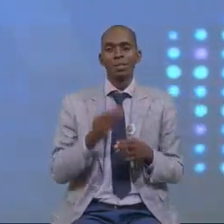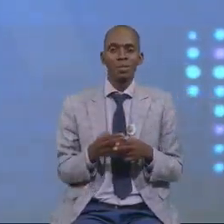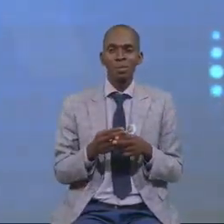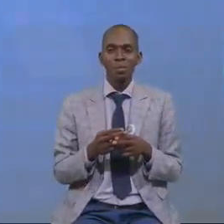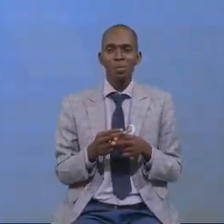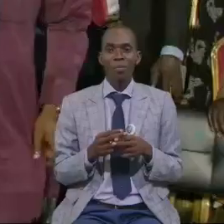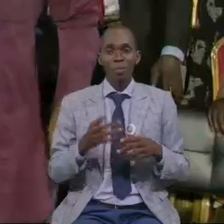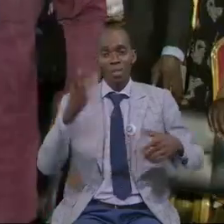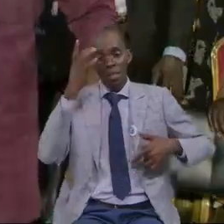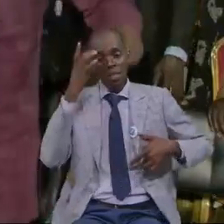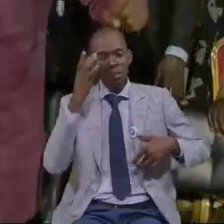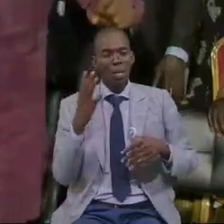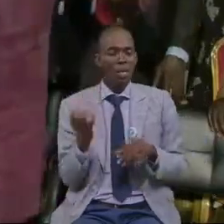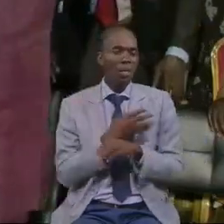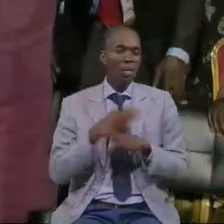Sickness gone,